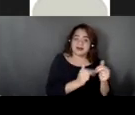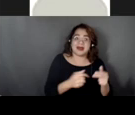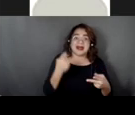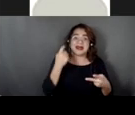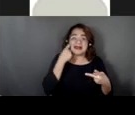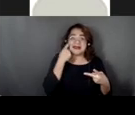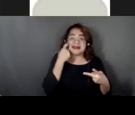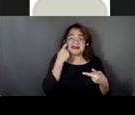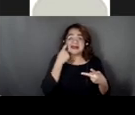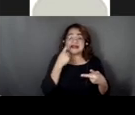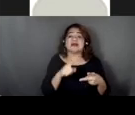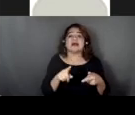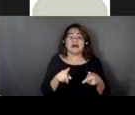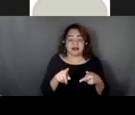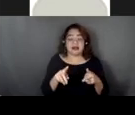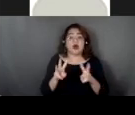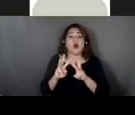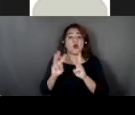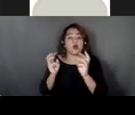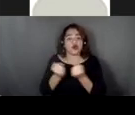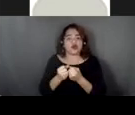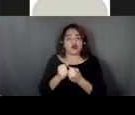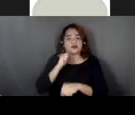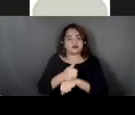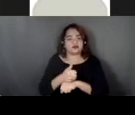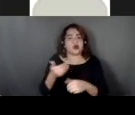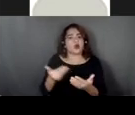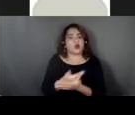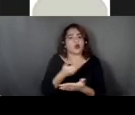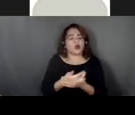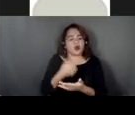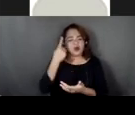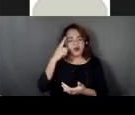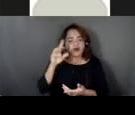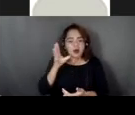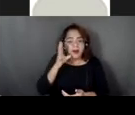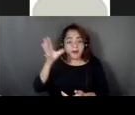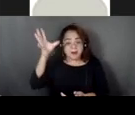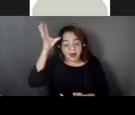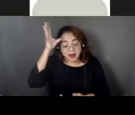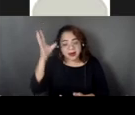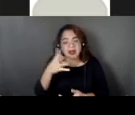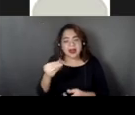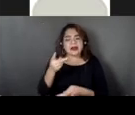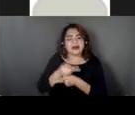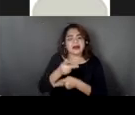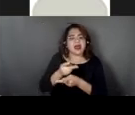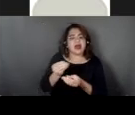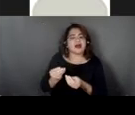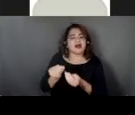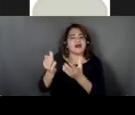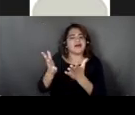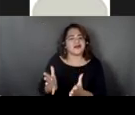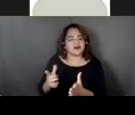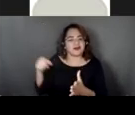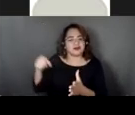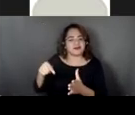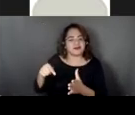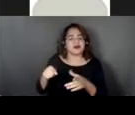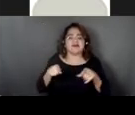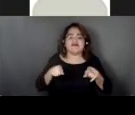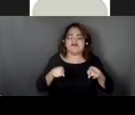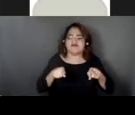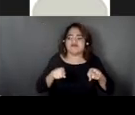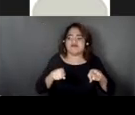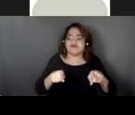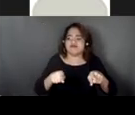a similar workshop for parents and caregivers that goes in parallel to the youth track. And actually just